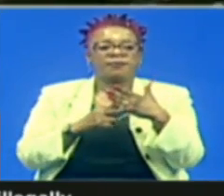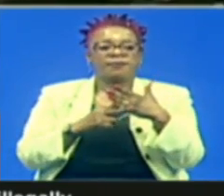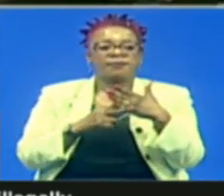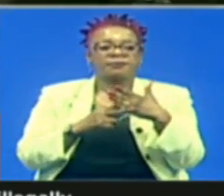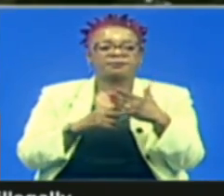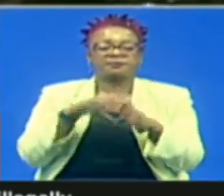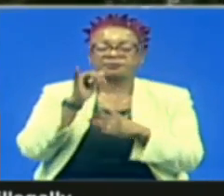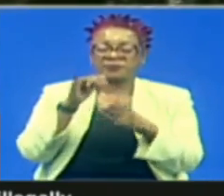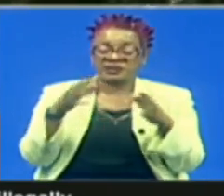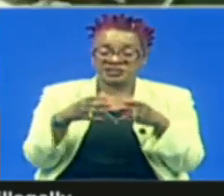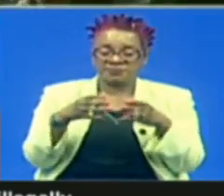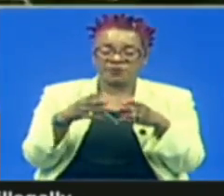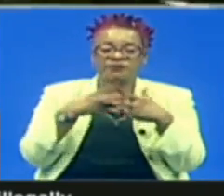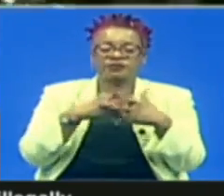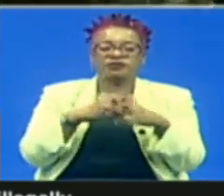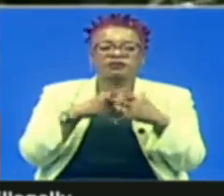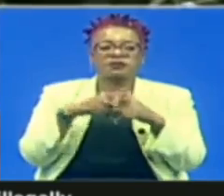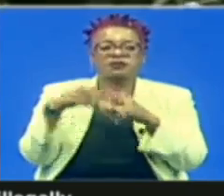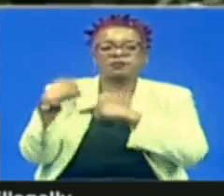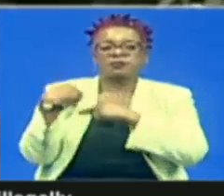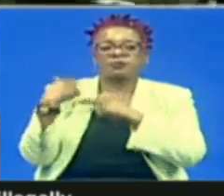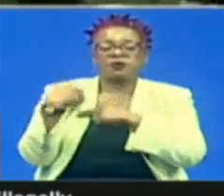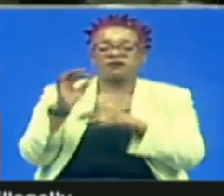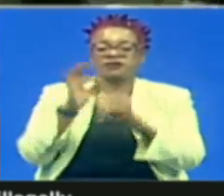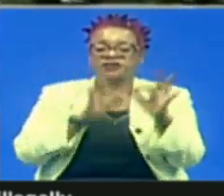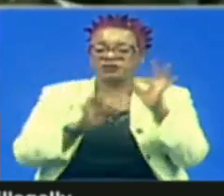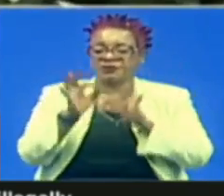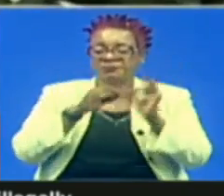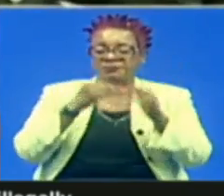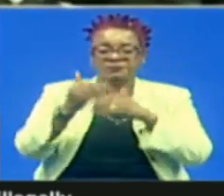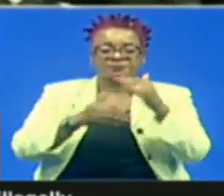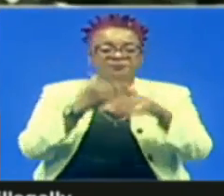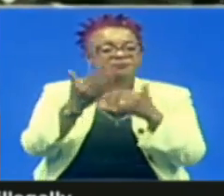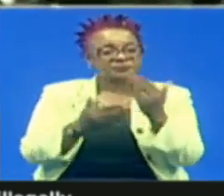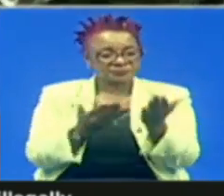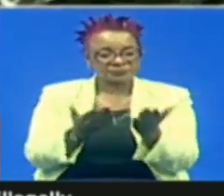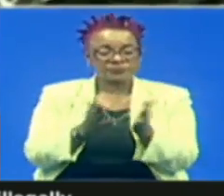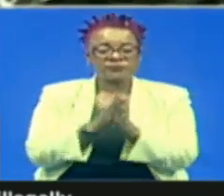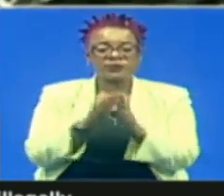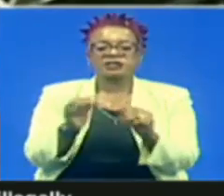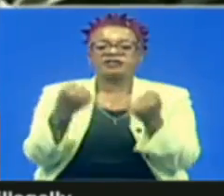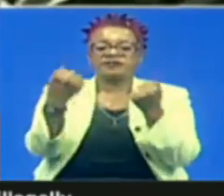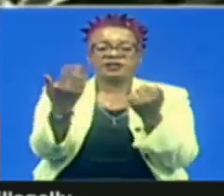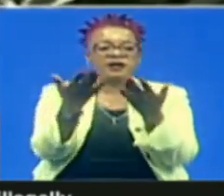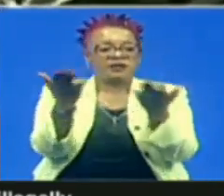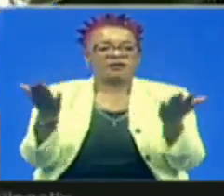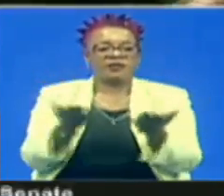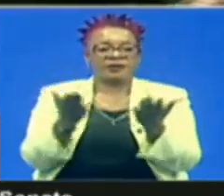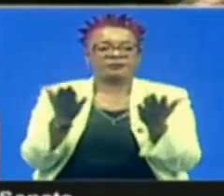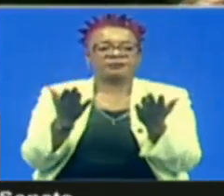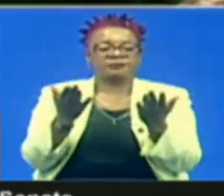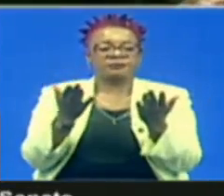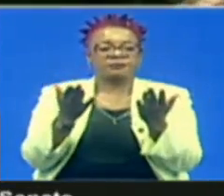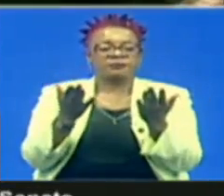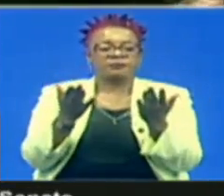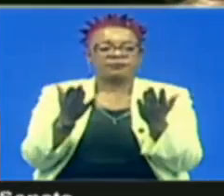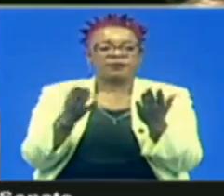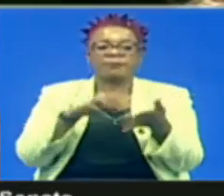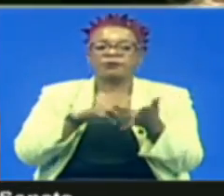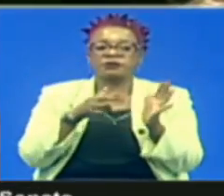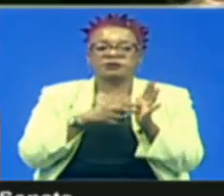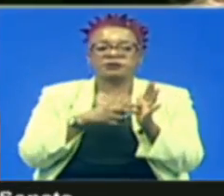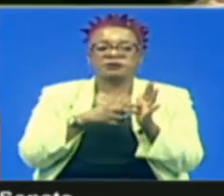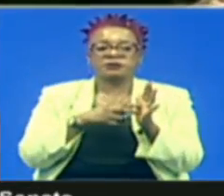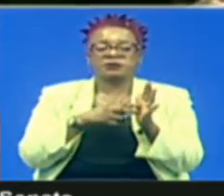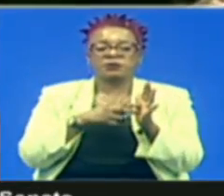of engineers who will be in charge of designs, materials, procedure and safety precautions are already on the ground. The project will